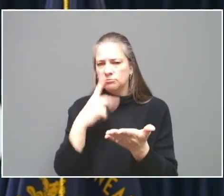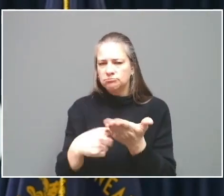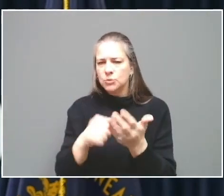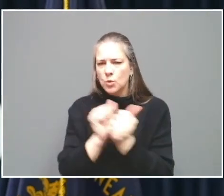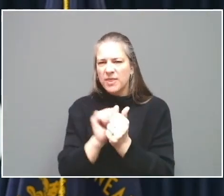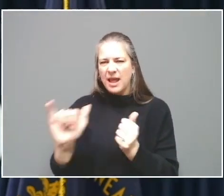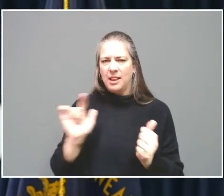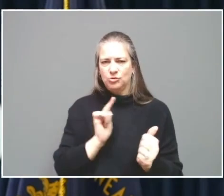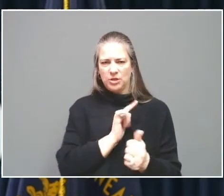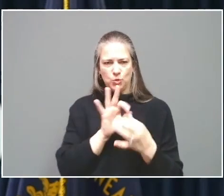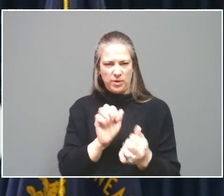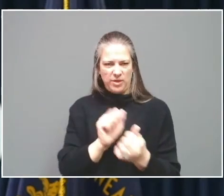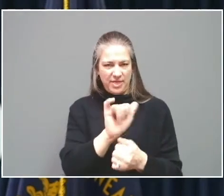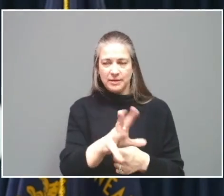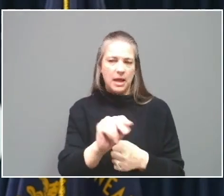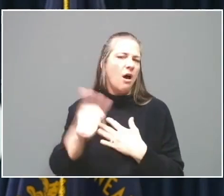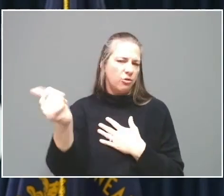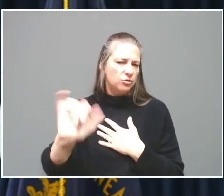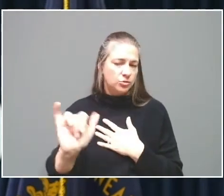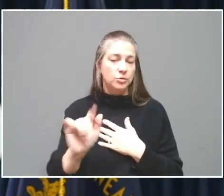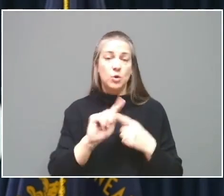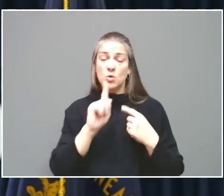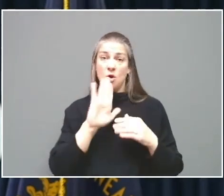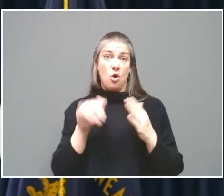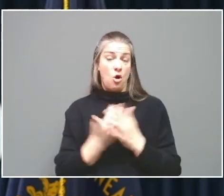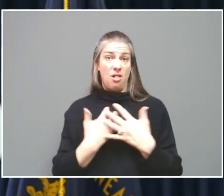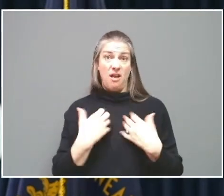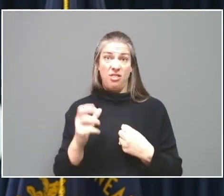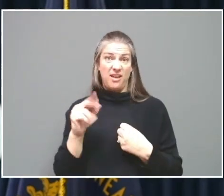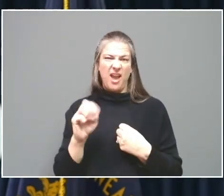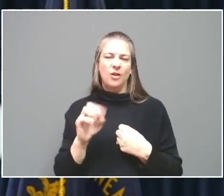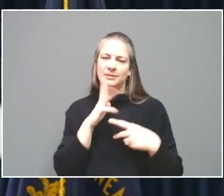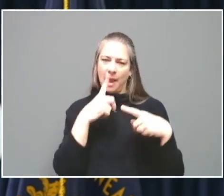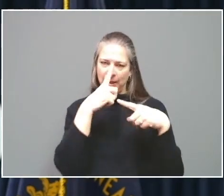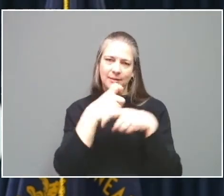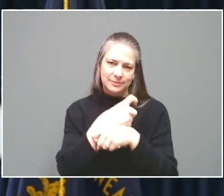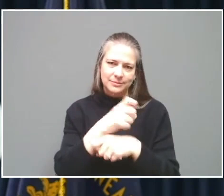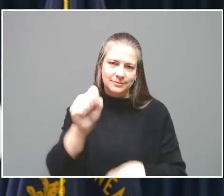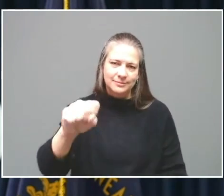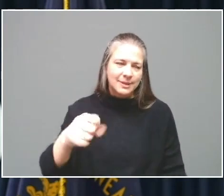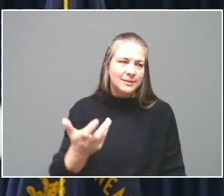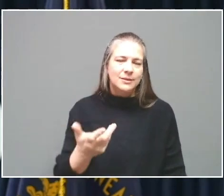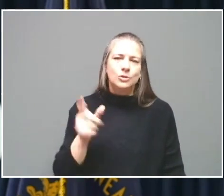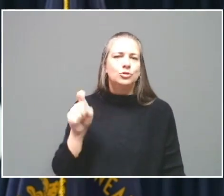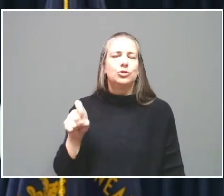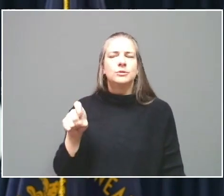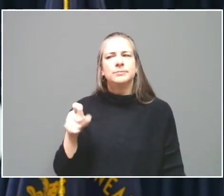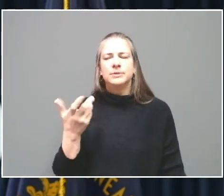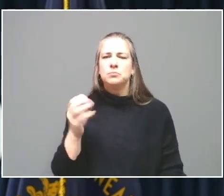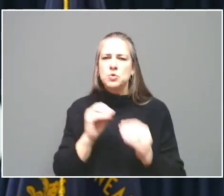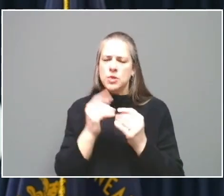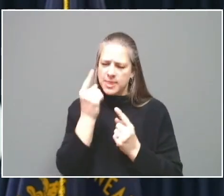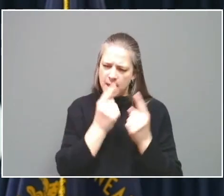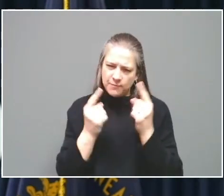legislators and any other, but like all of healthcare, it's pretty complicated. And I think that there ought to be a really thoughtful